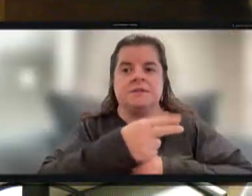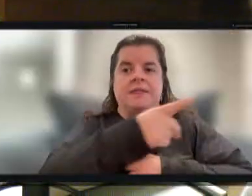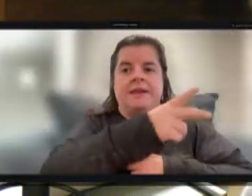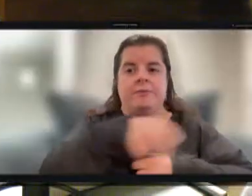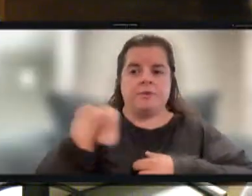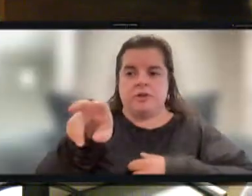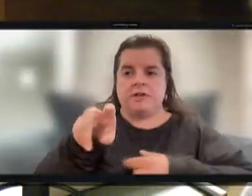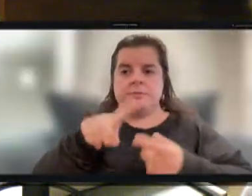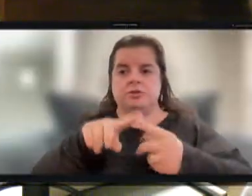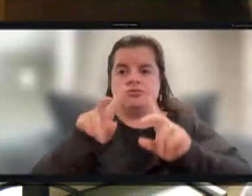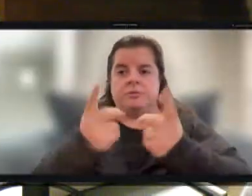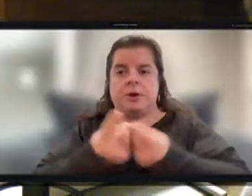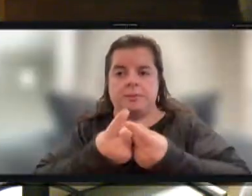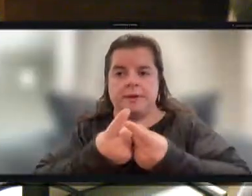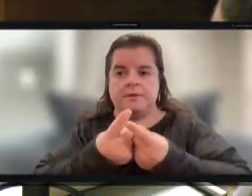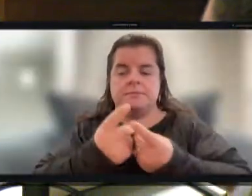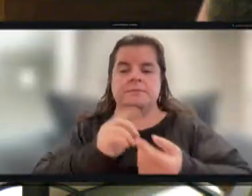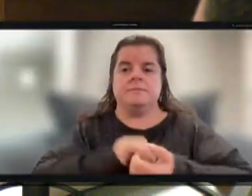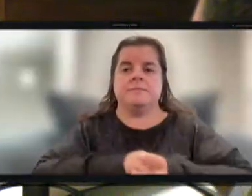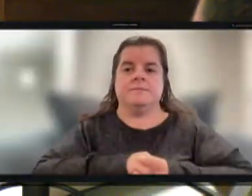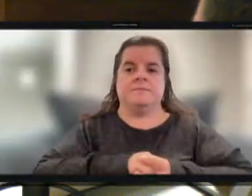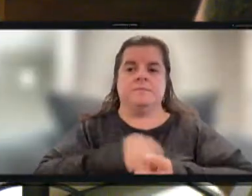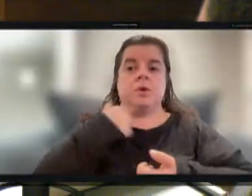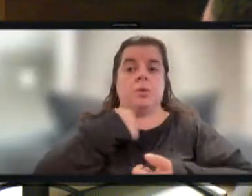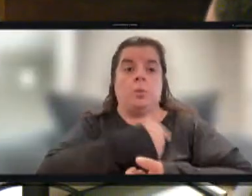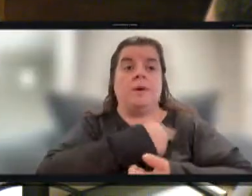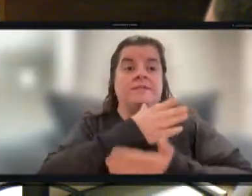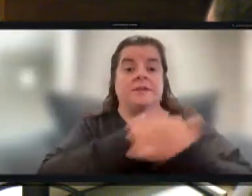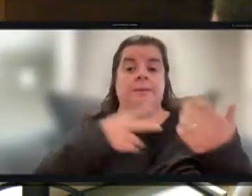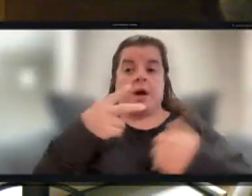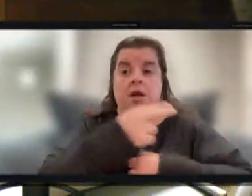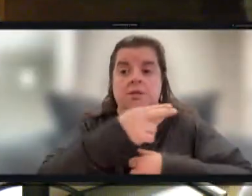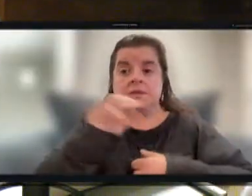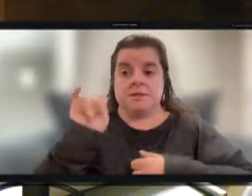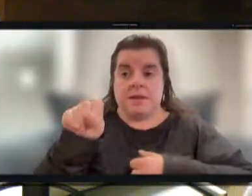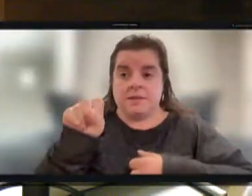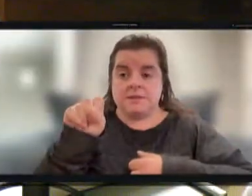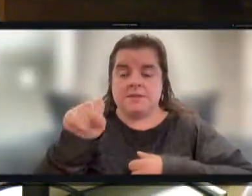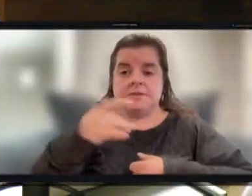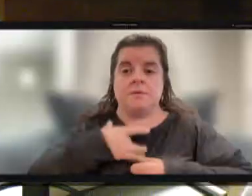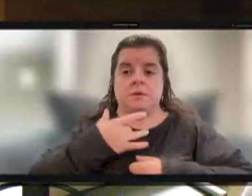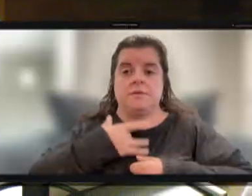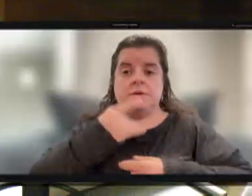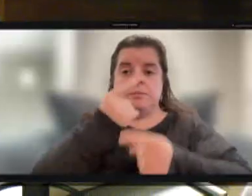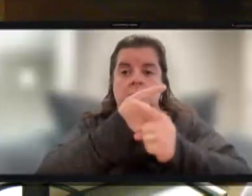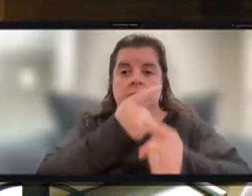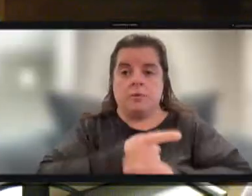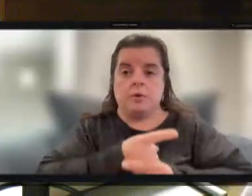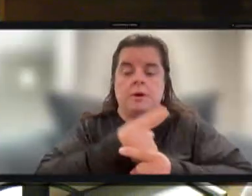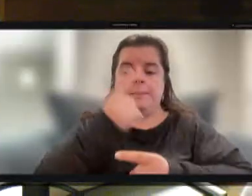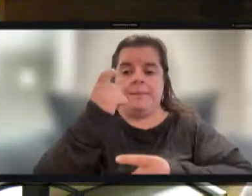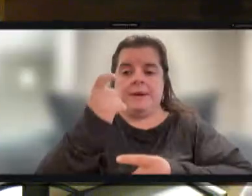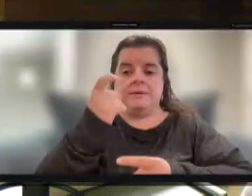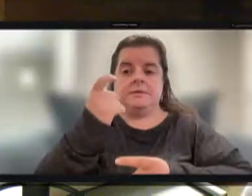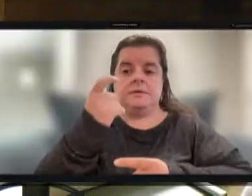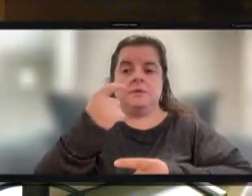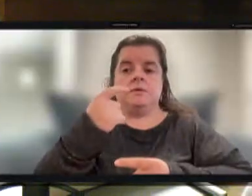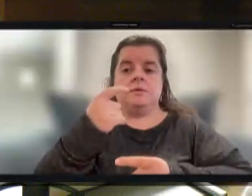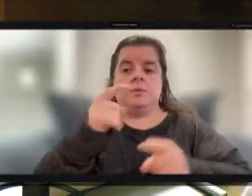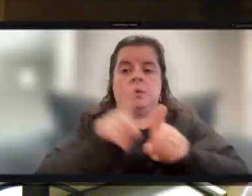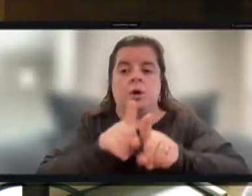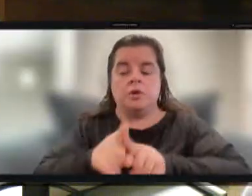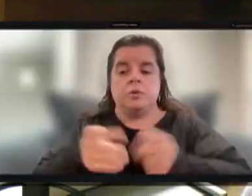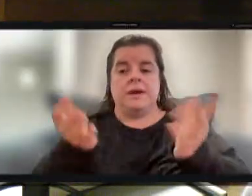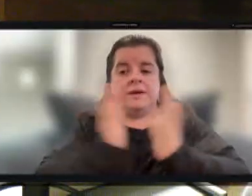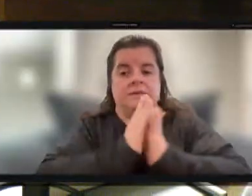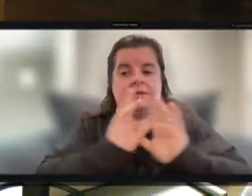to departments. So we do have cuts that we feel were appropriate given the fact that we were also asking our